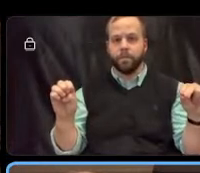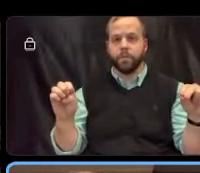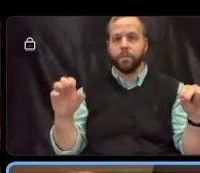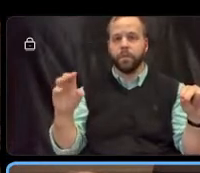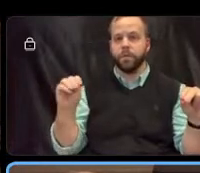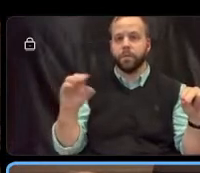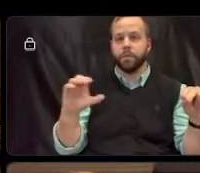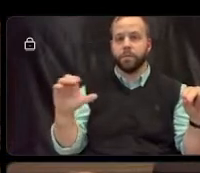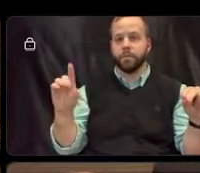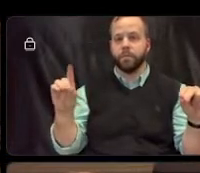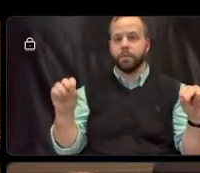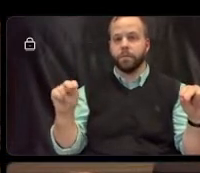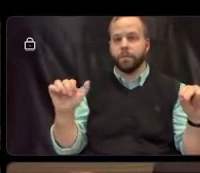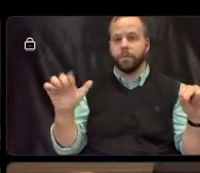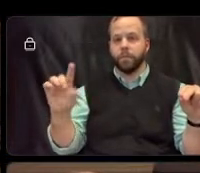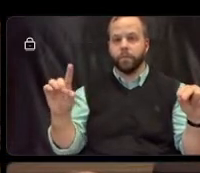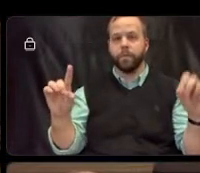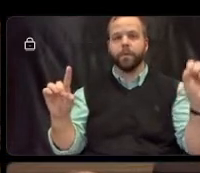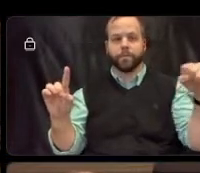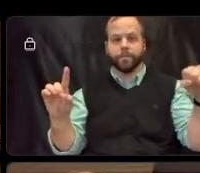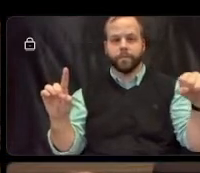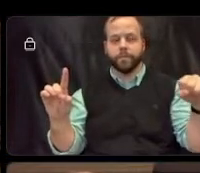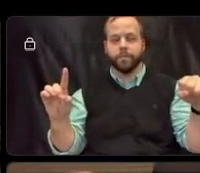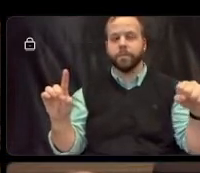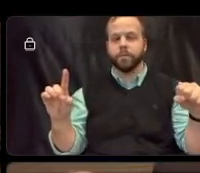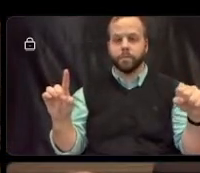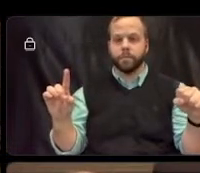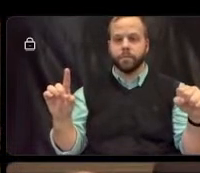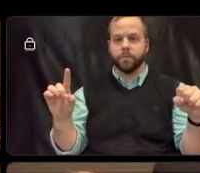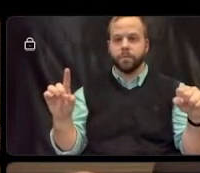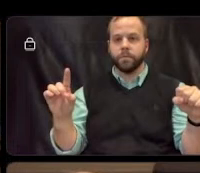McDonald? Yes.